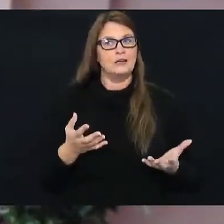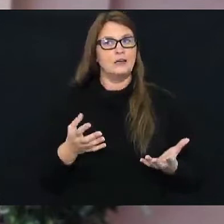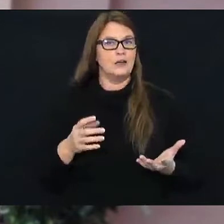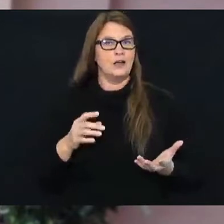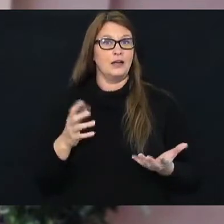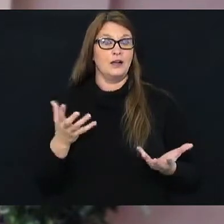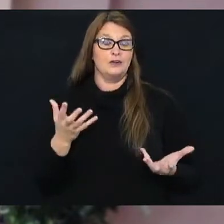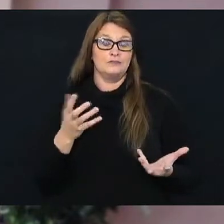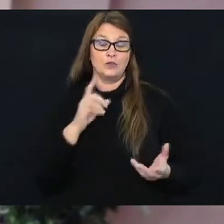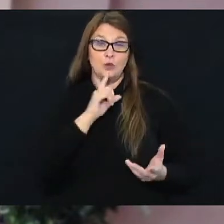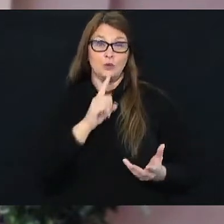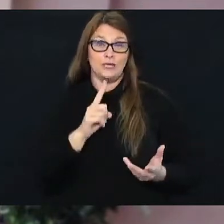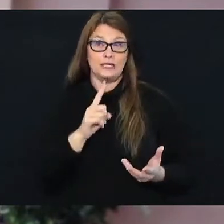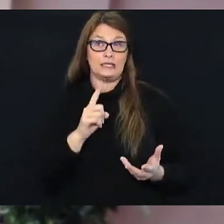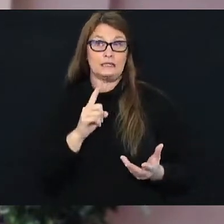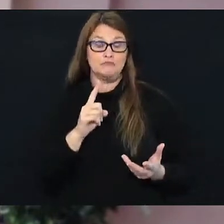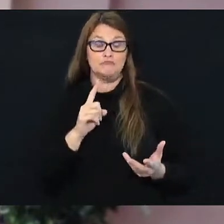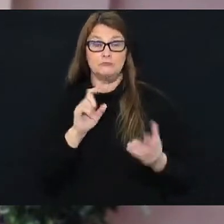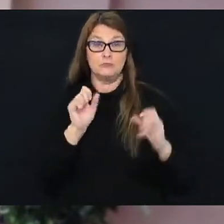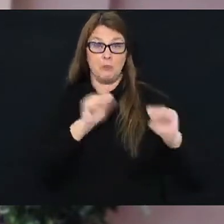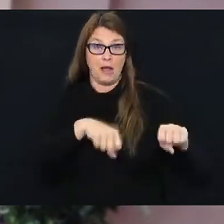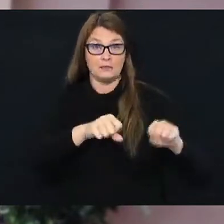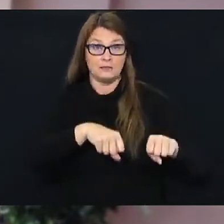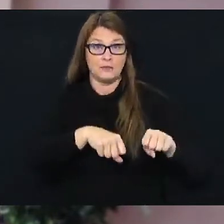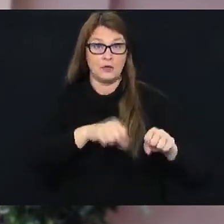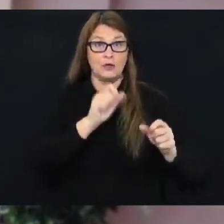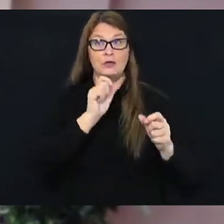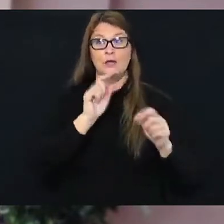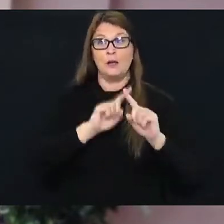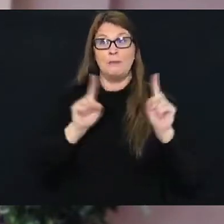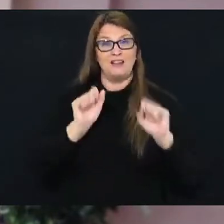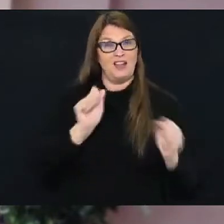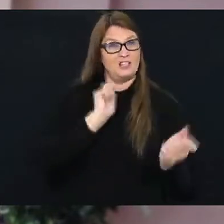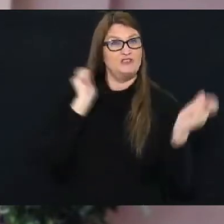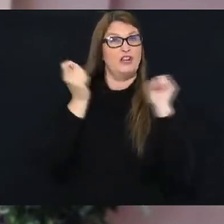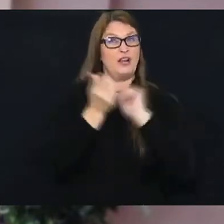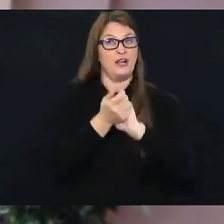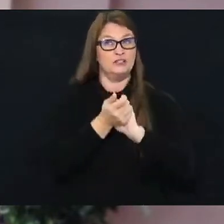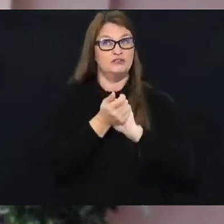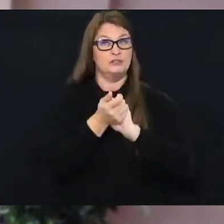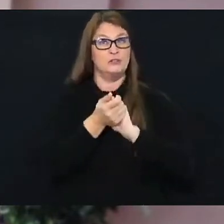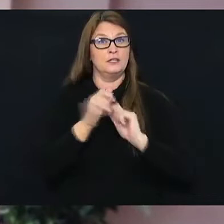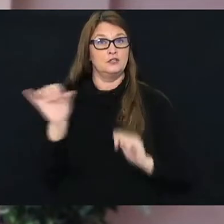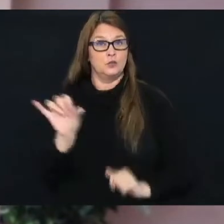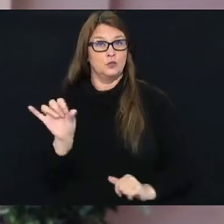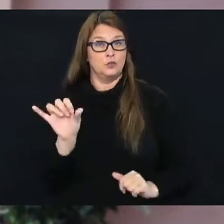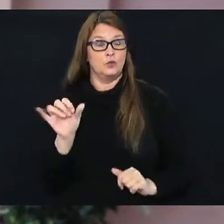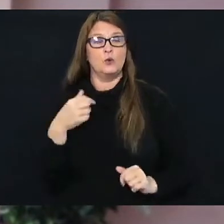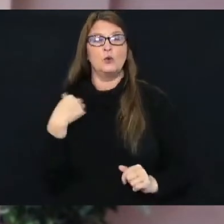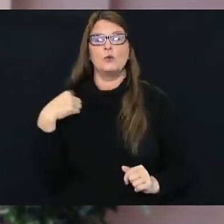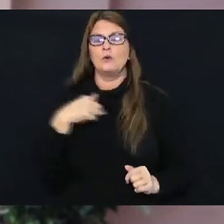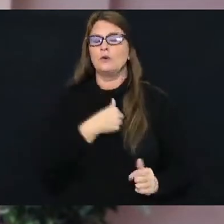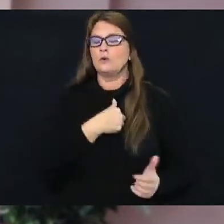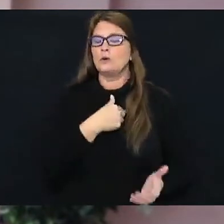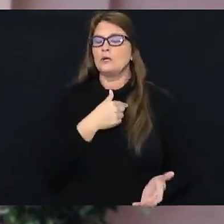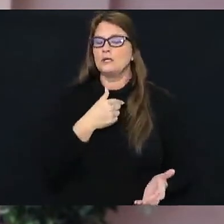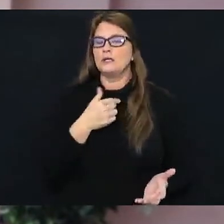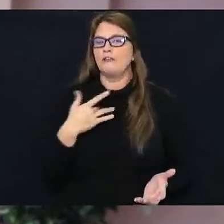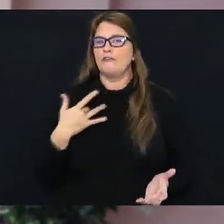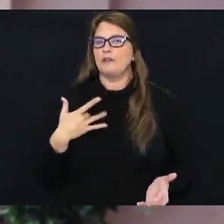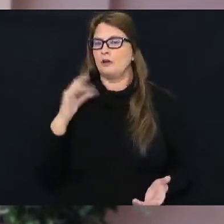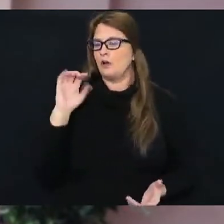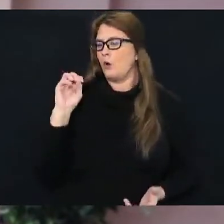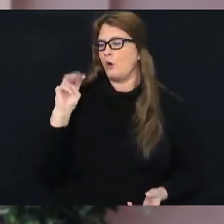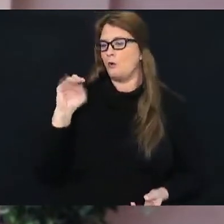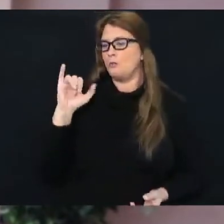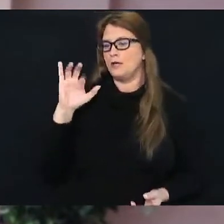certainly, foiable to changes as we go forward. We do think that the